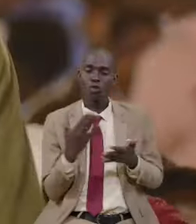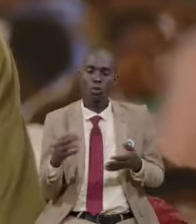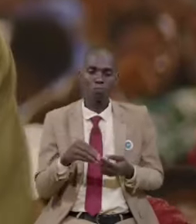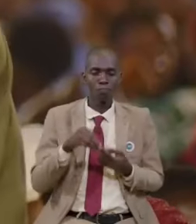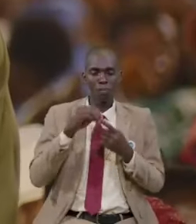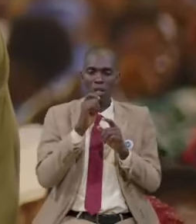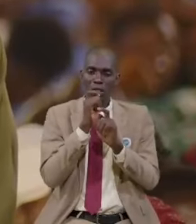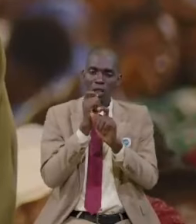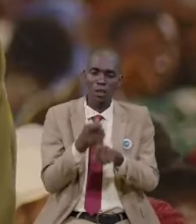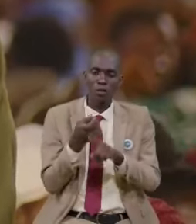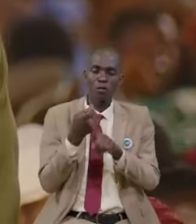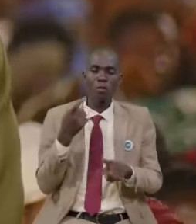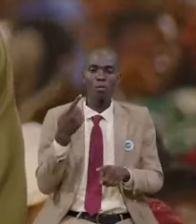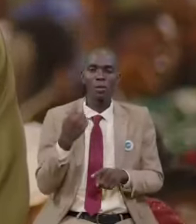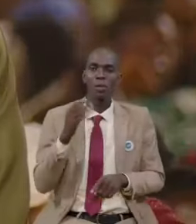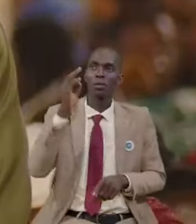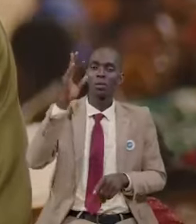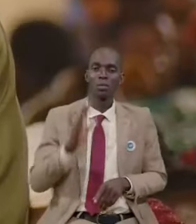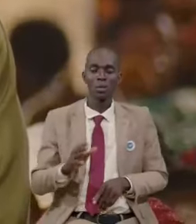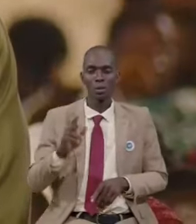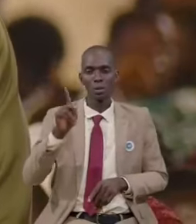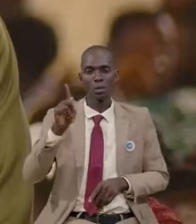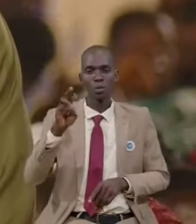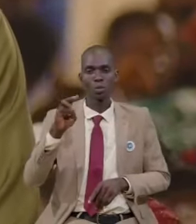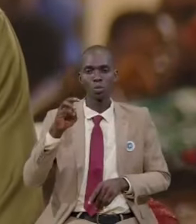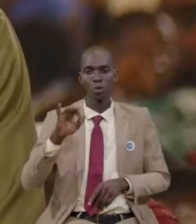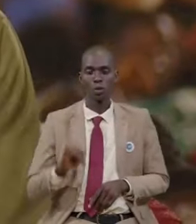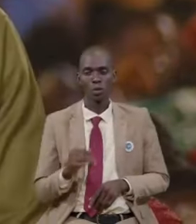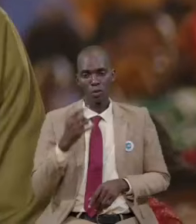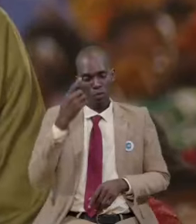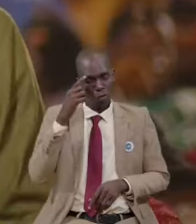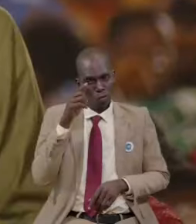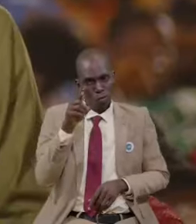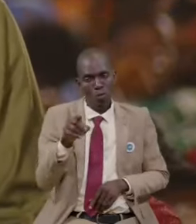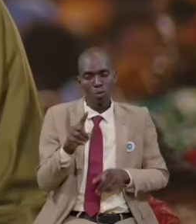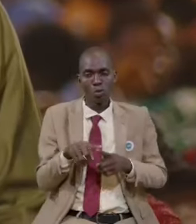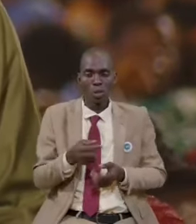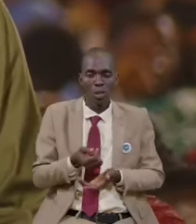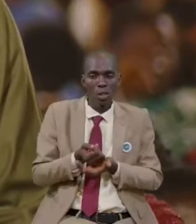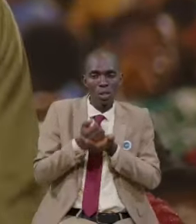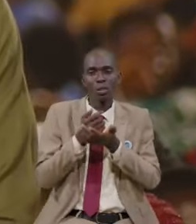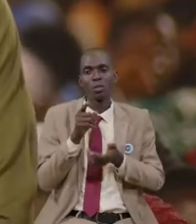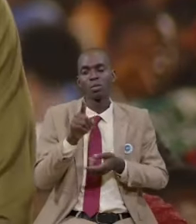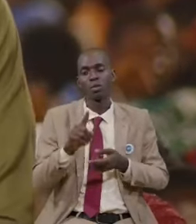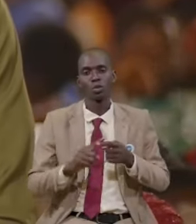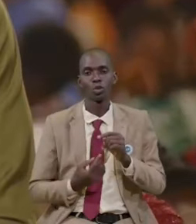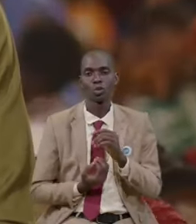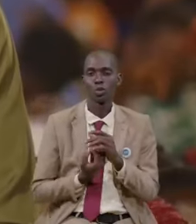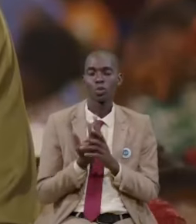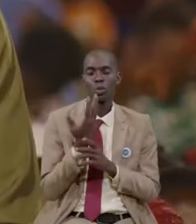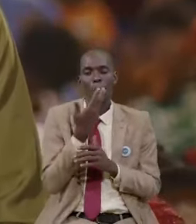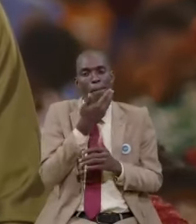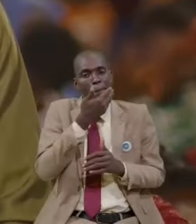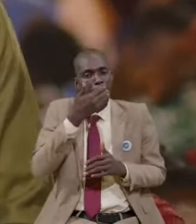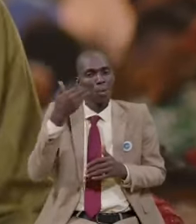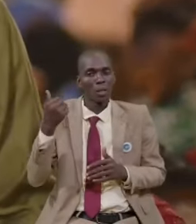to stand, and also their other Christian materials and pastor's book, a gift for